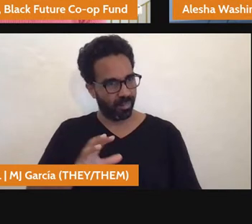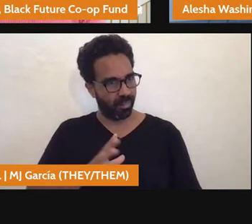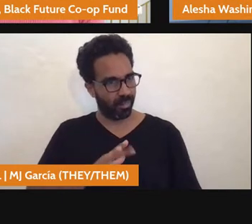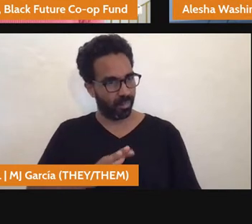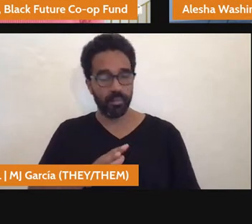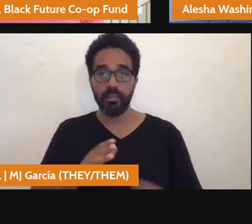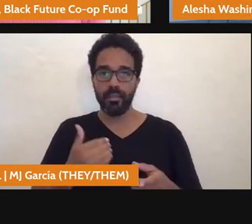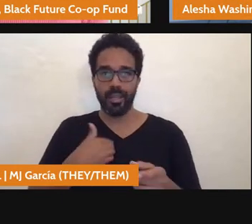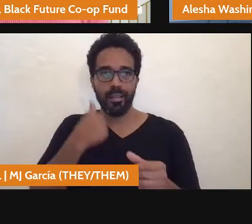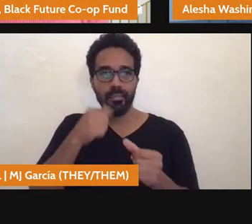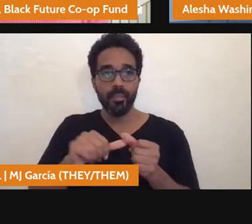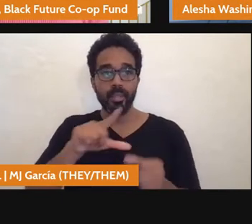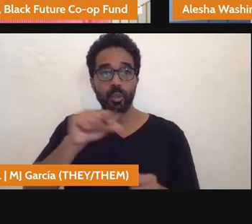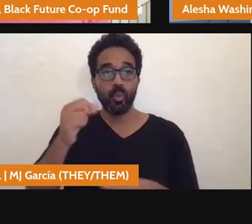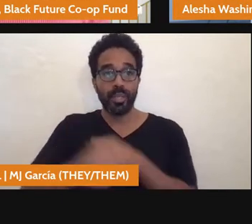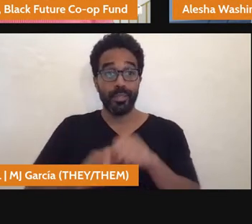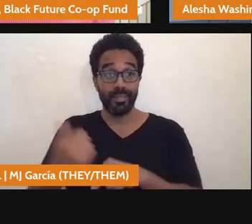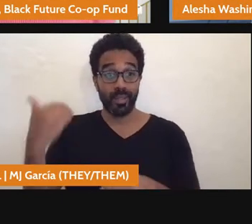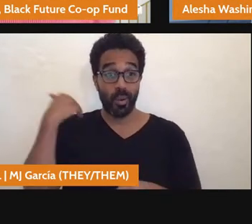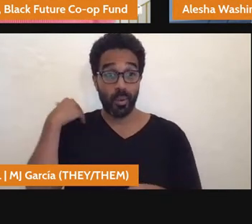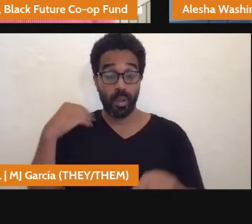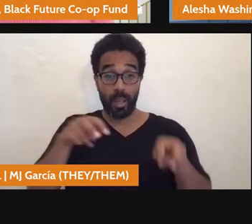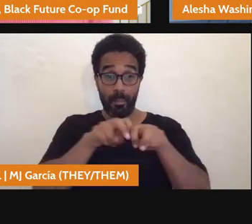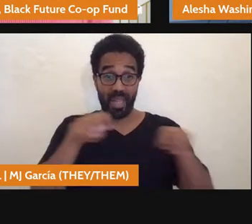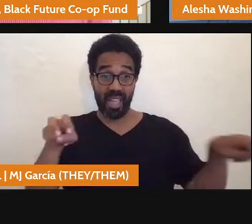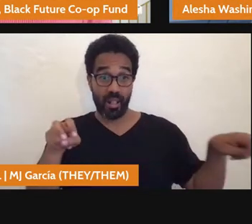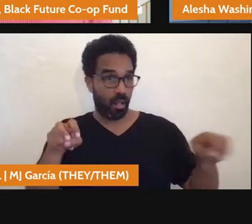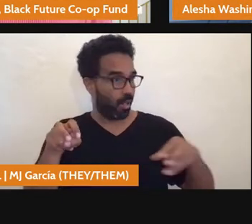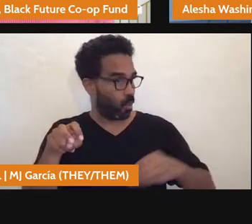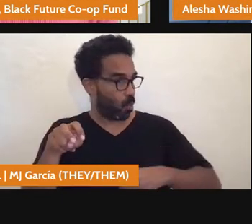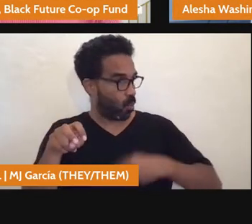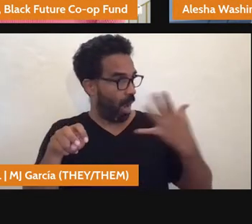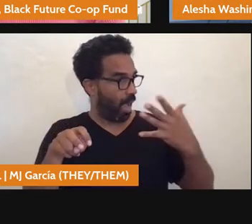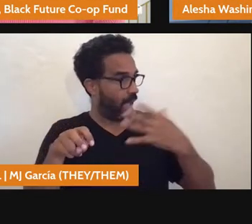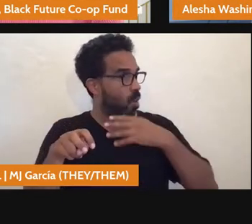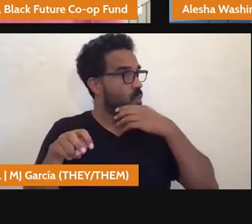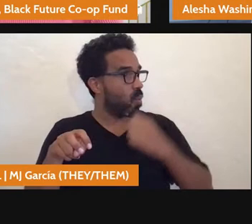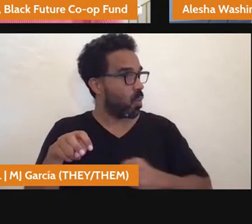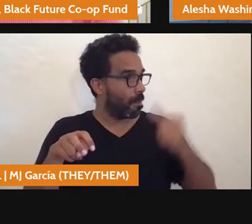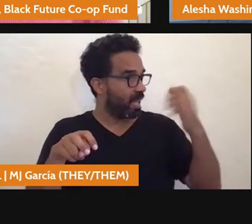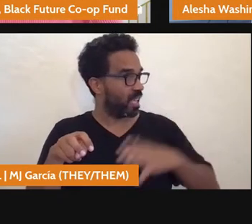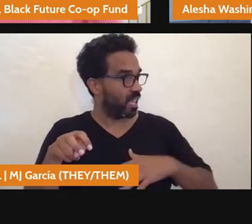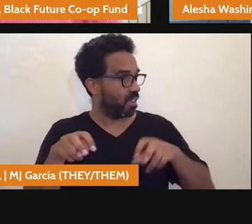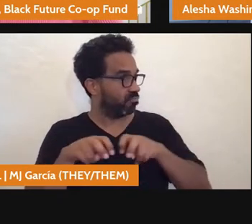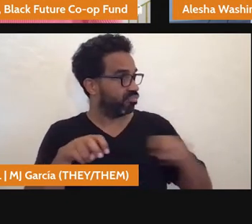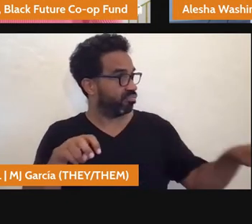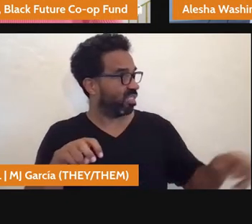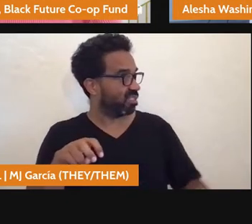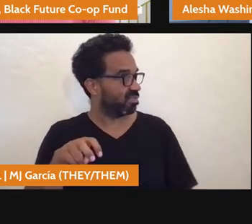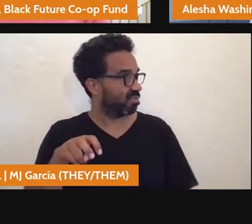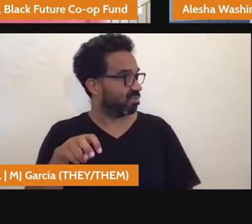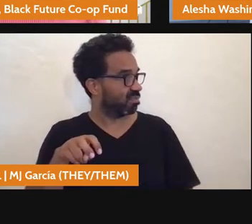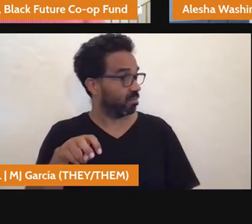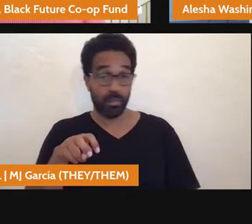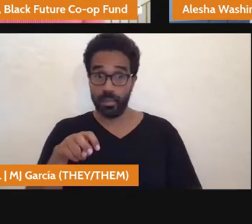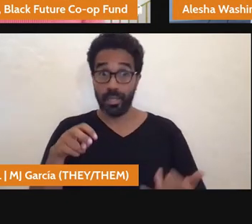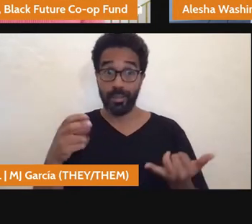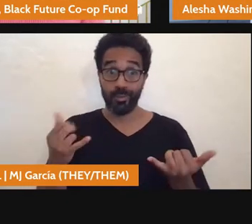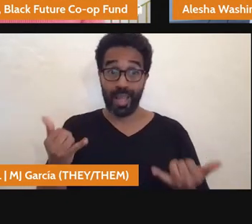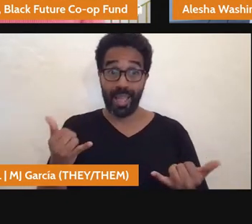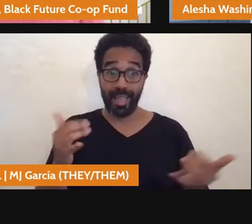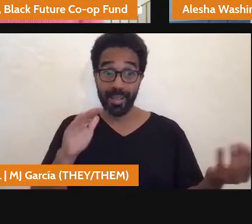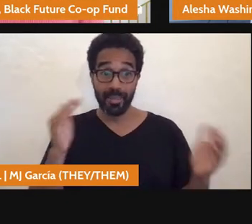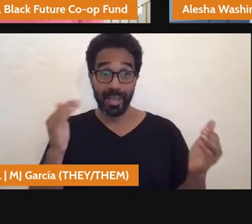on panels with white older men. And here I am today sitting on a panel with all Black women.